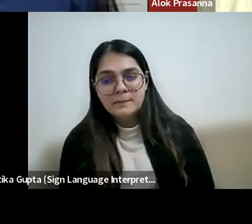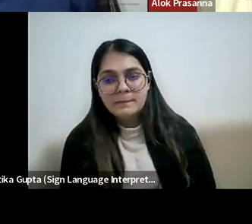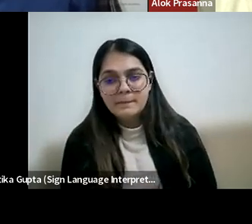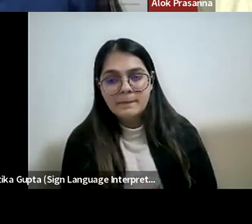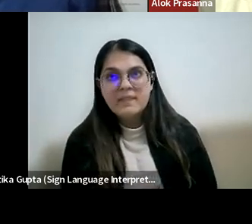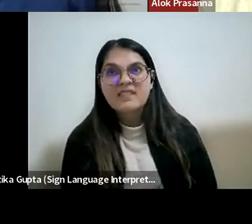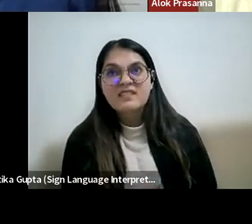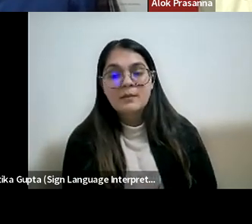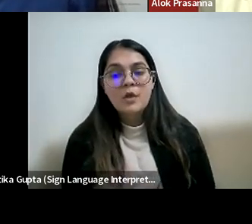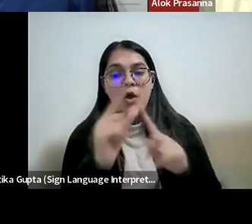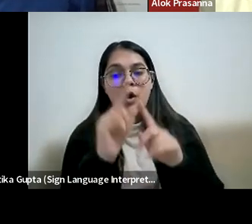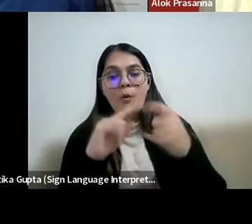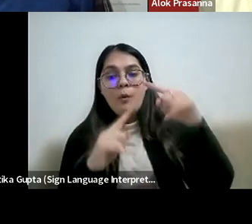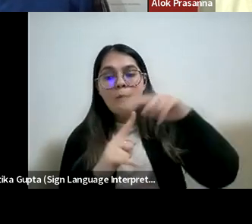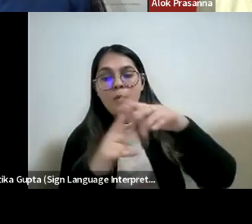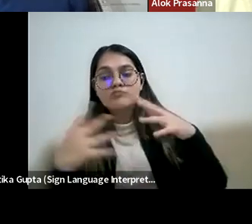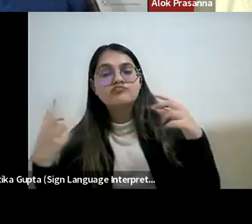Burma, Lanka, Nepal.